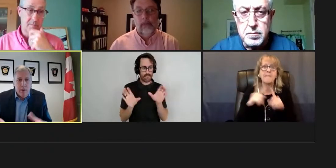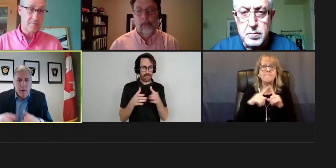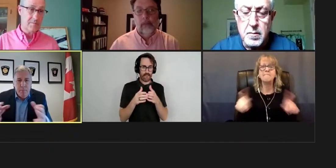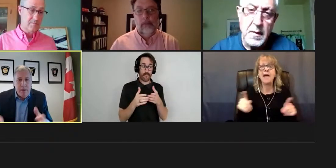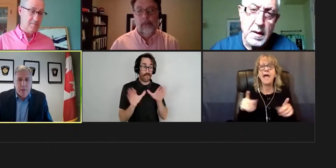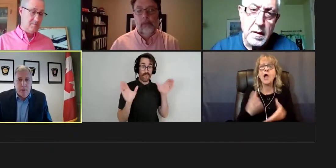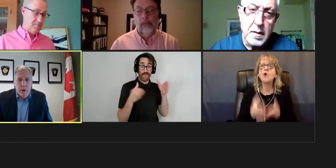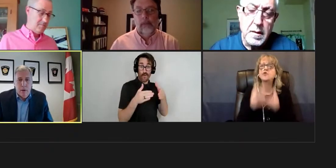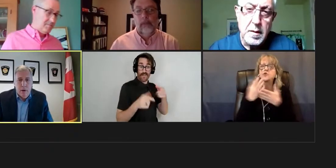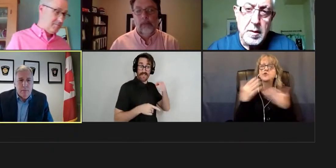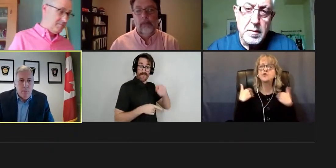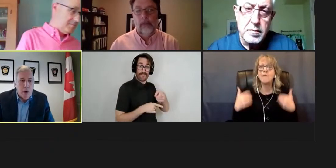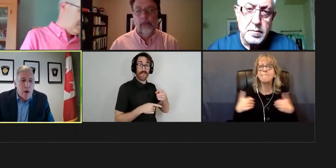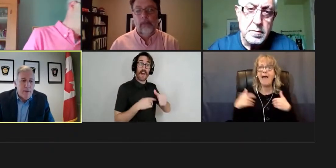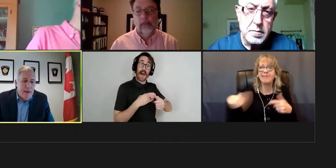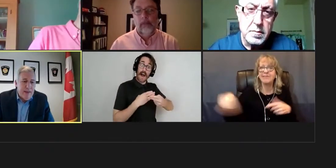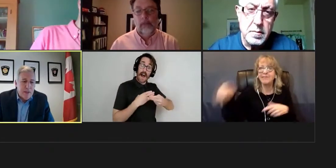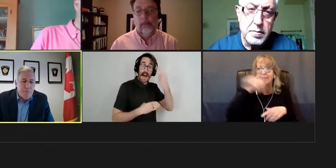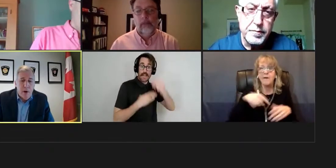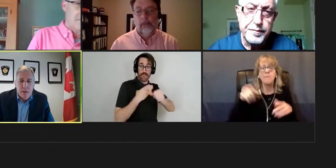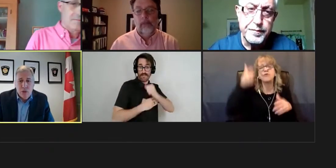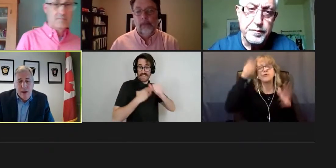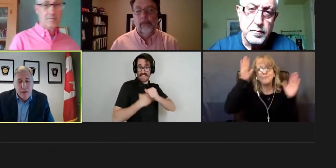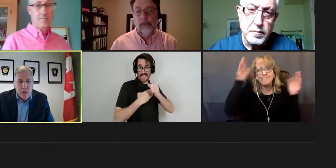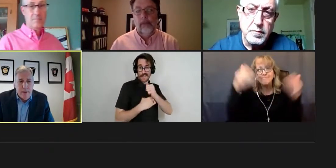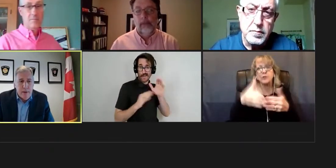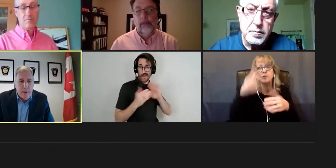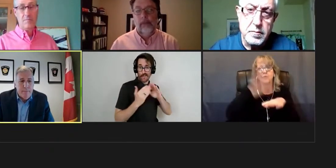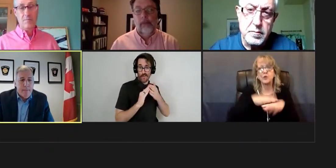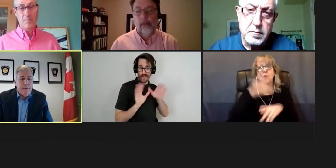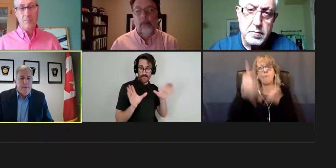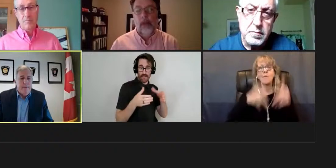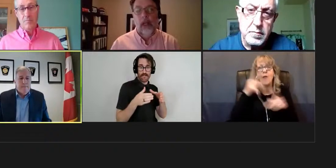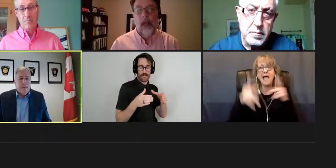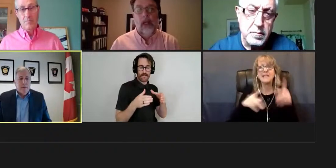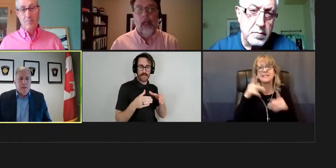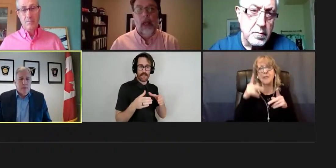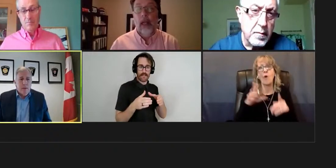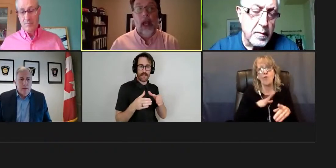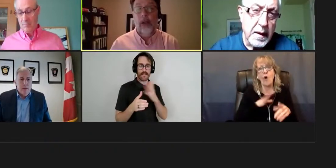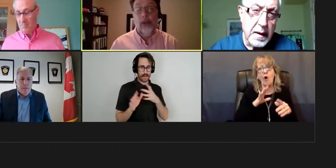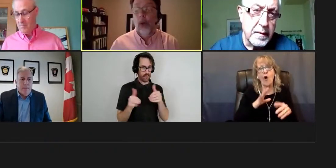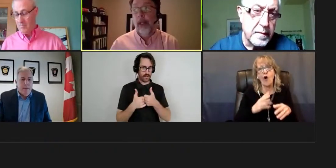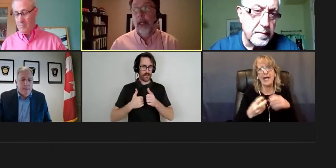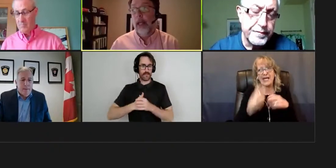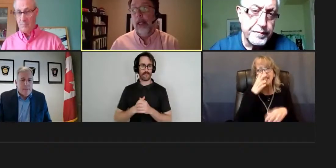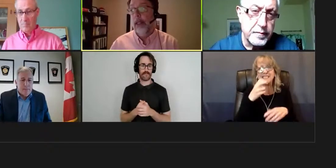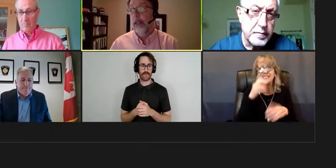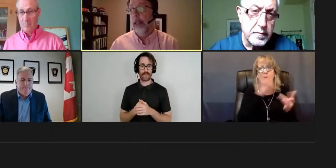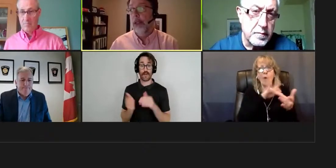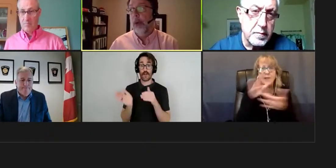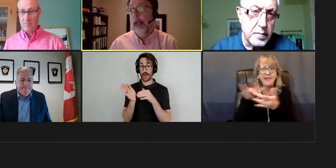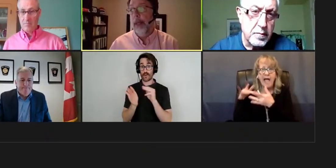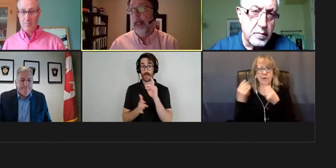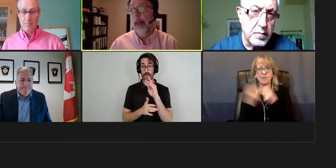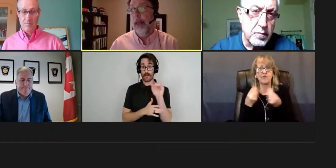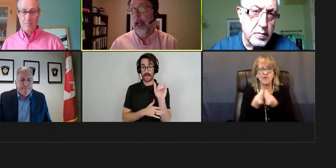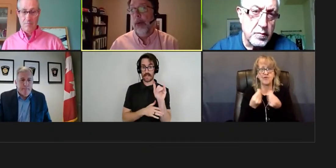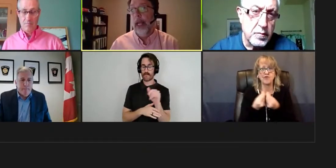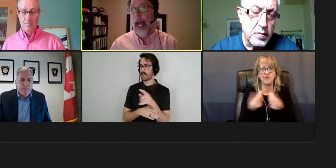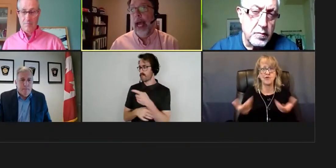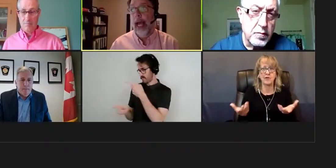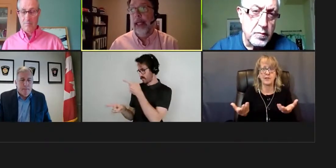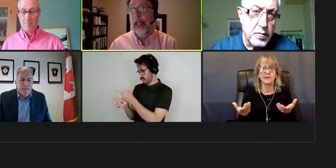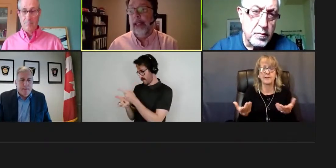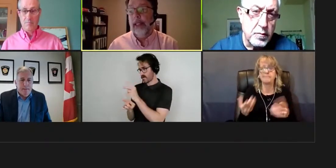where people are in more contact. That's part of the strategy right now. Yeah, no, Tony, that's right. I mean, the other thing I